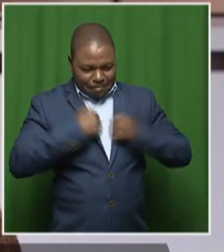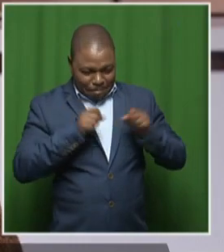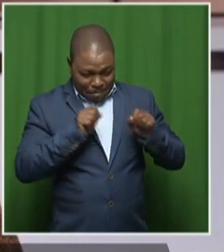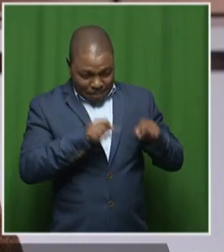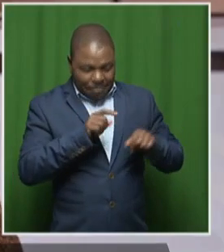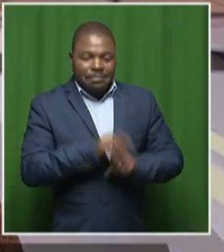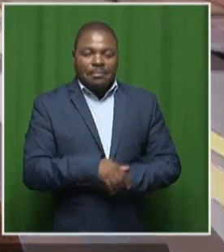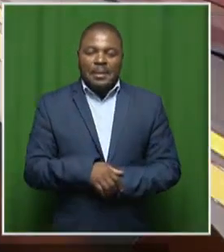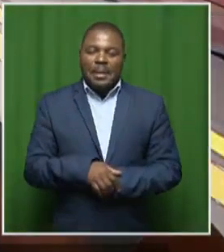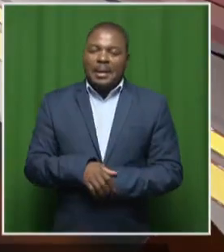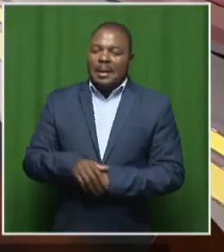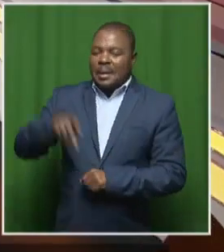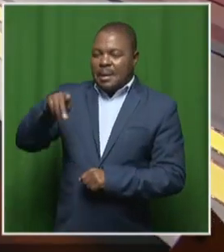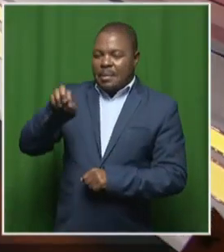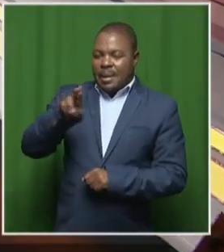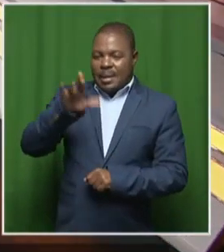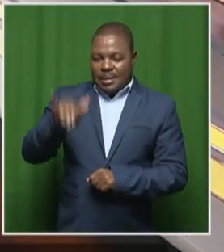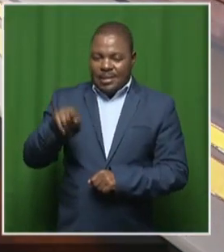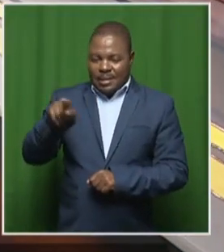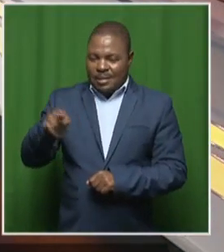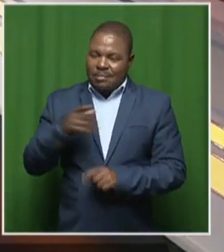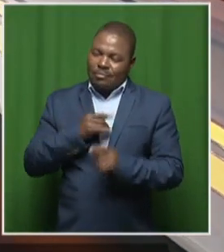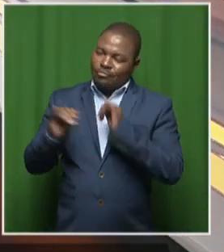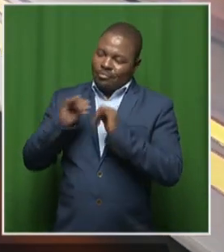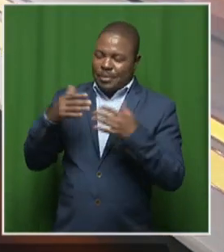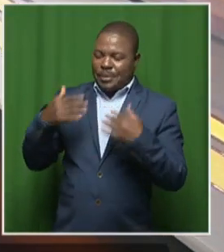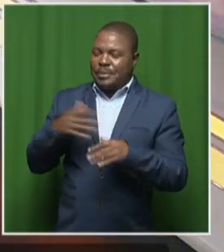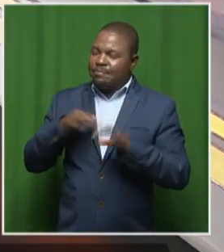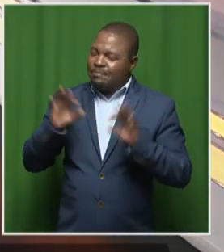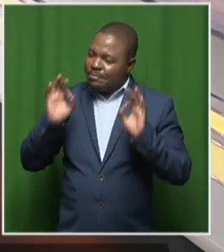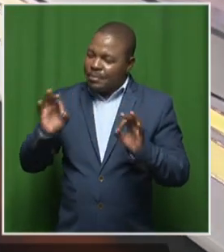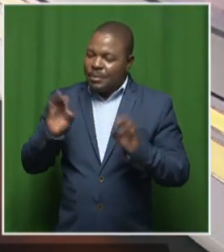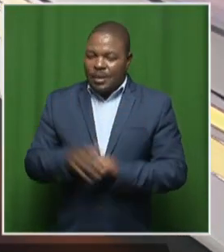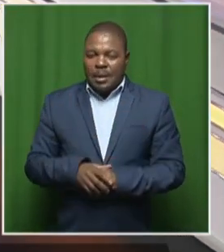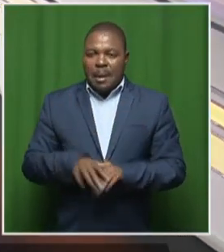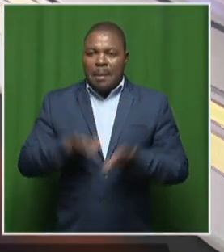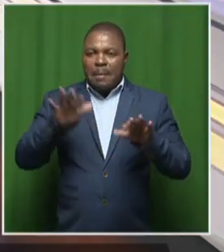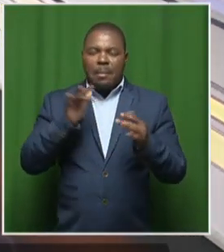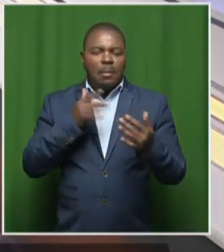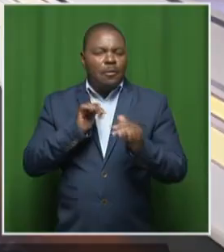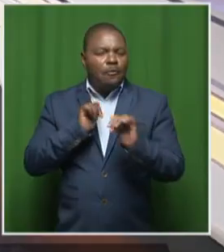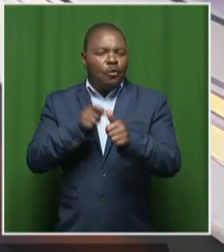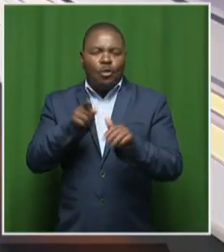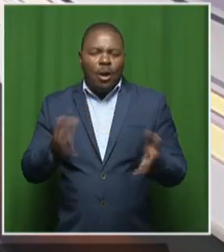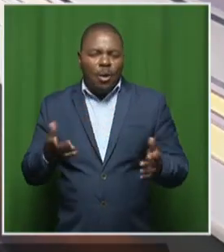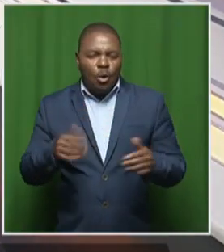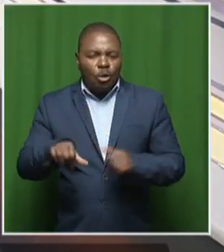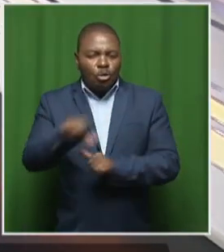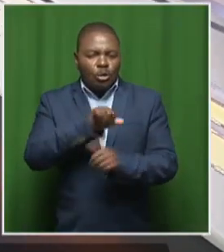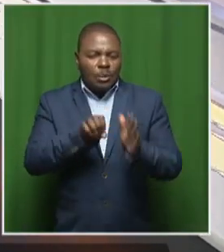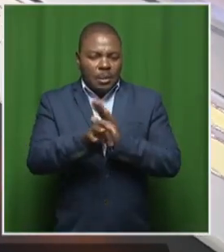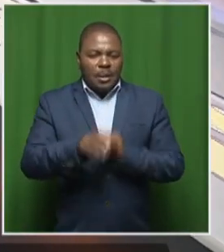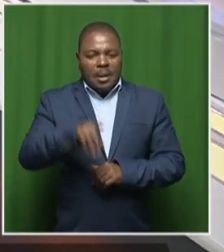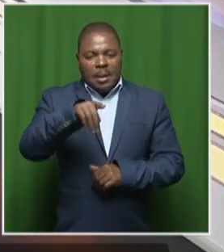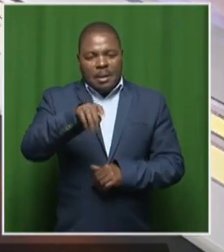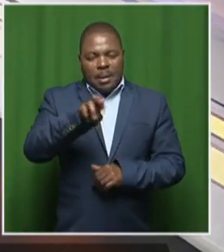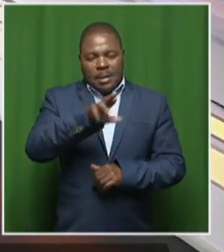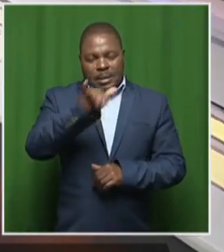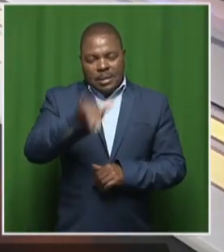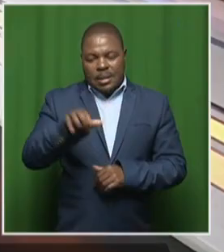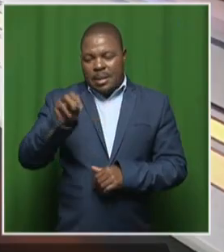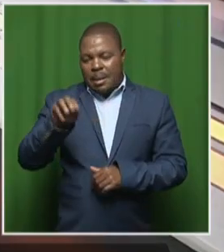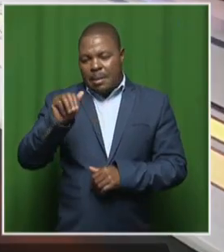man, Percy, lovely chatting to you. Thank you so much for joining us. Thank you. And then how do people follow you then on social media? Percy Maimela